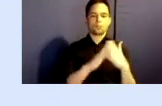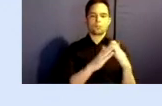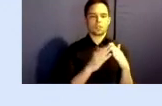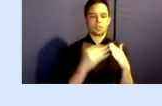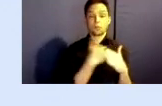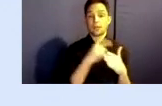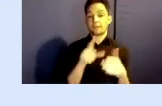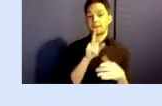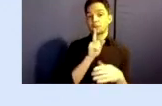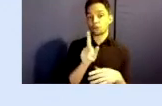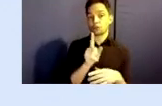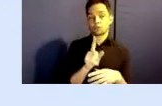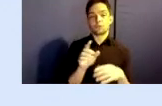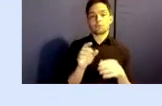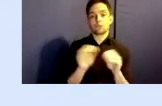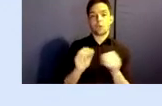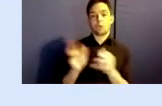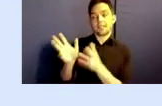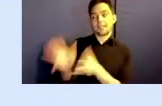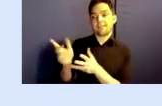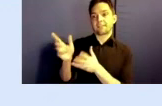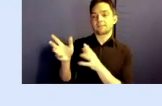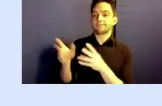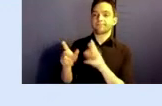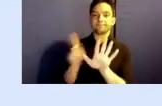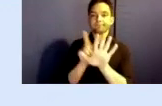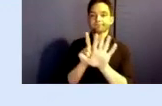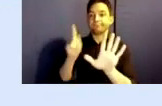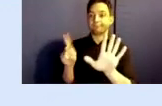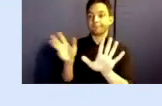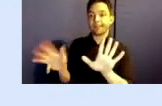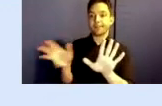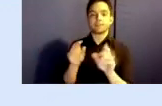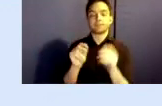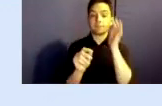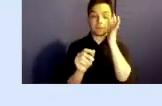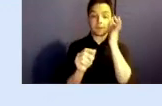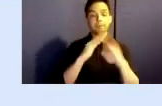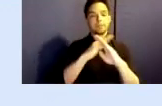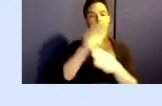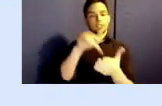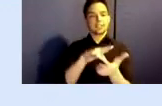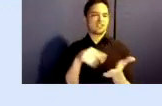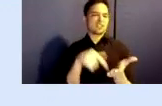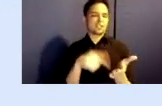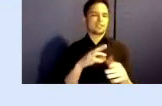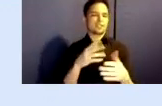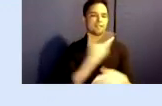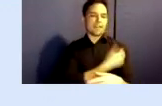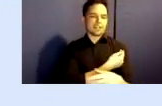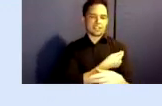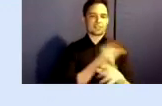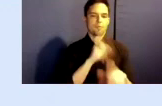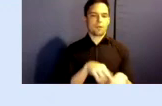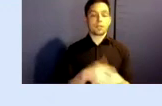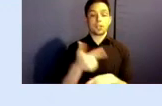sure that no one is left behind, and that means we must put protection at the center of the vaccination response. While